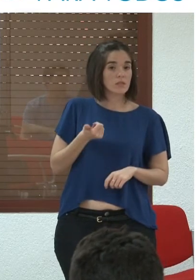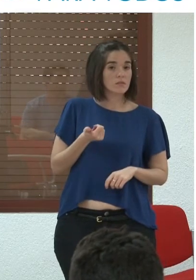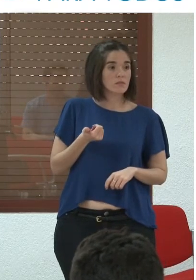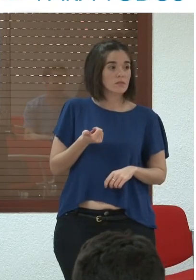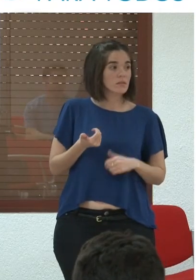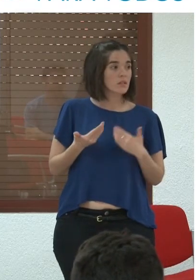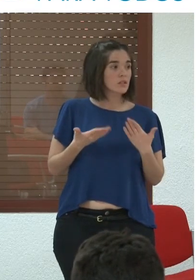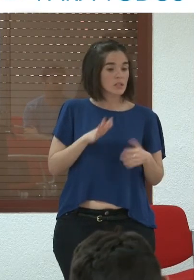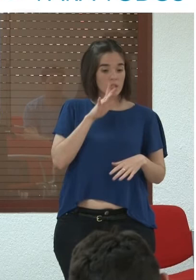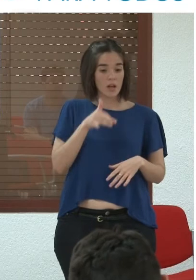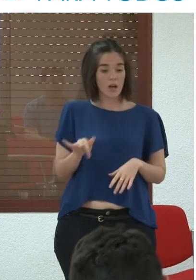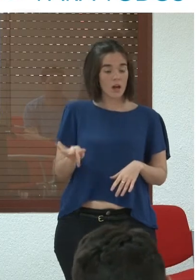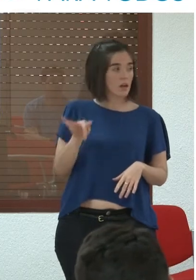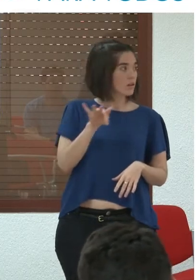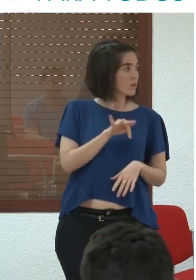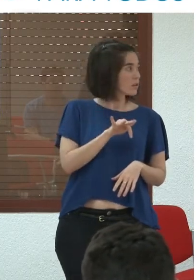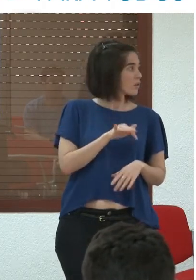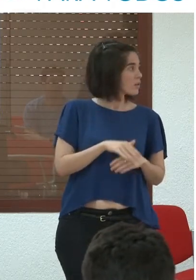Any further question?